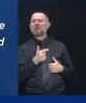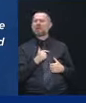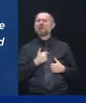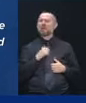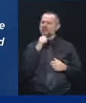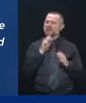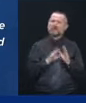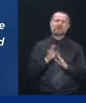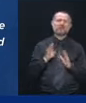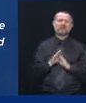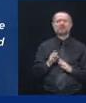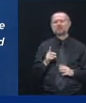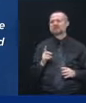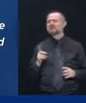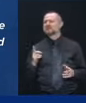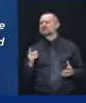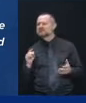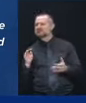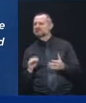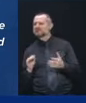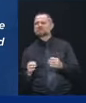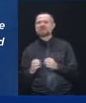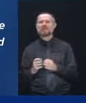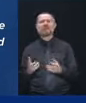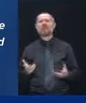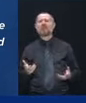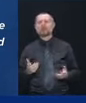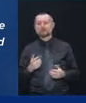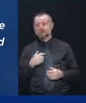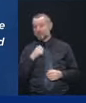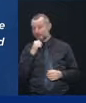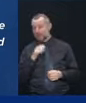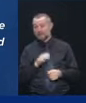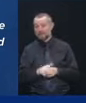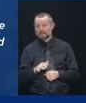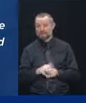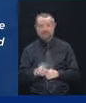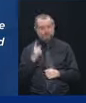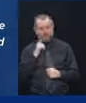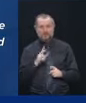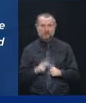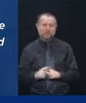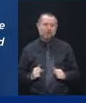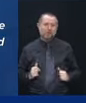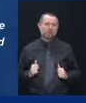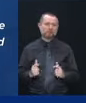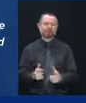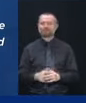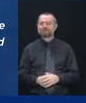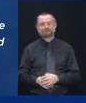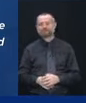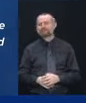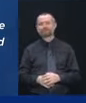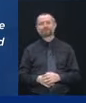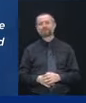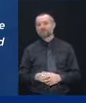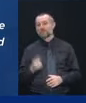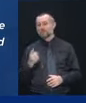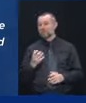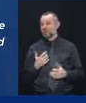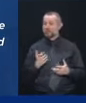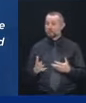today? You don't have the supply to do it. And if you want to